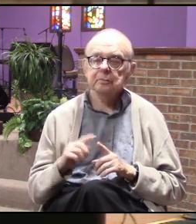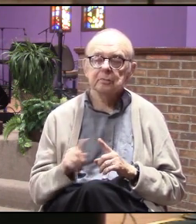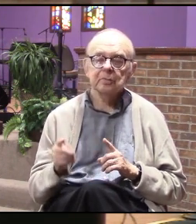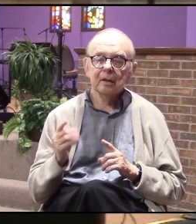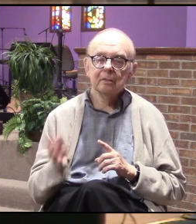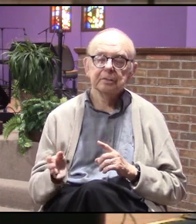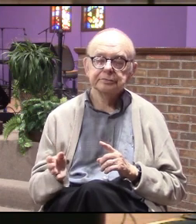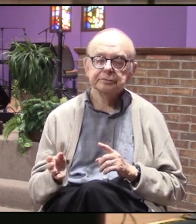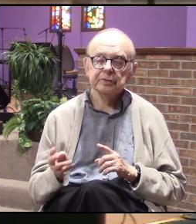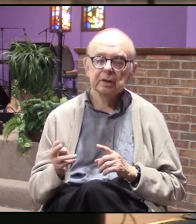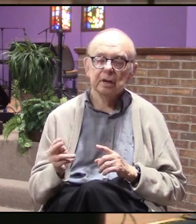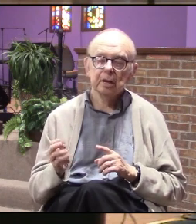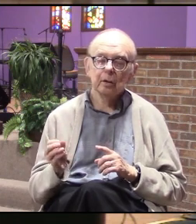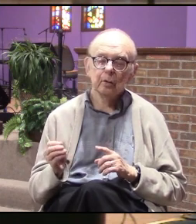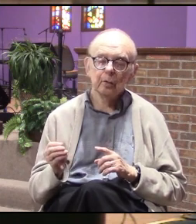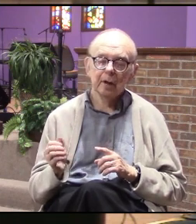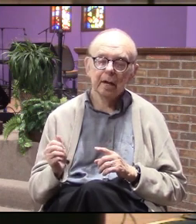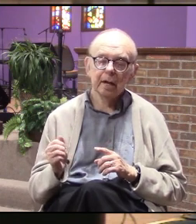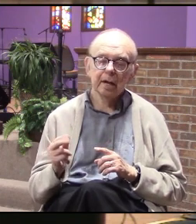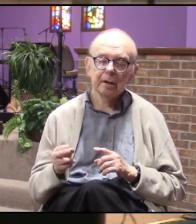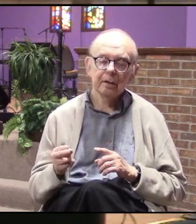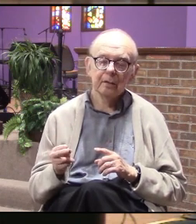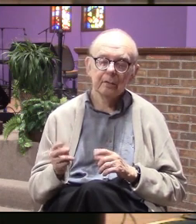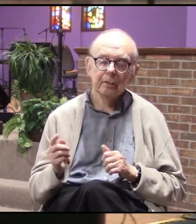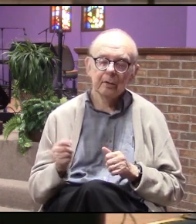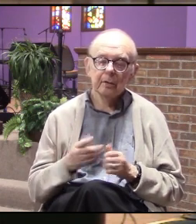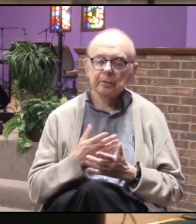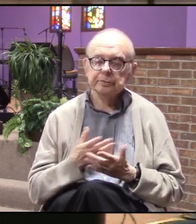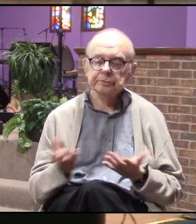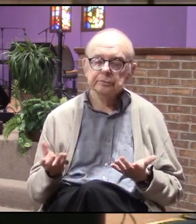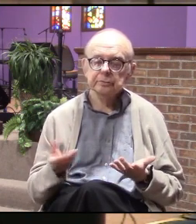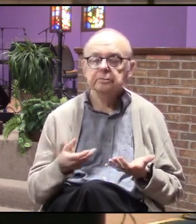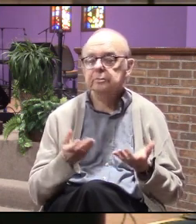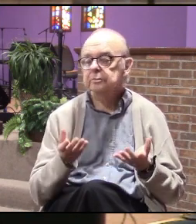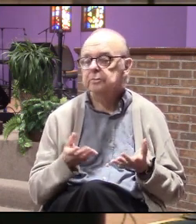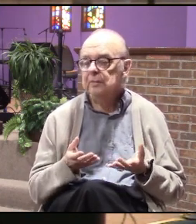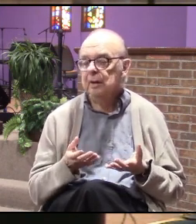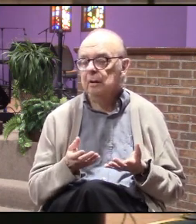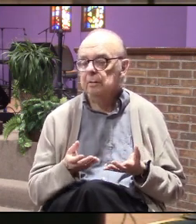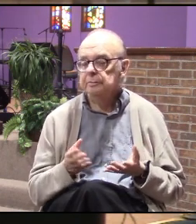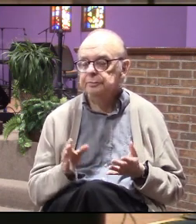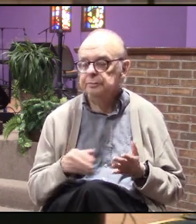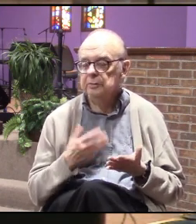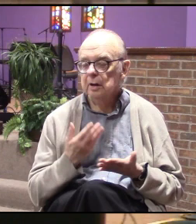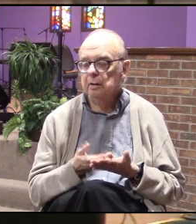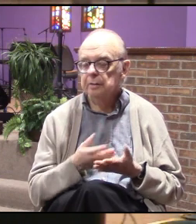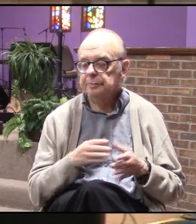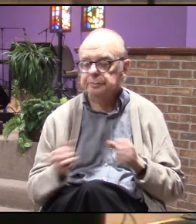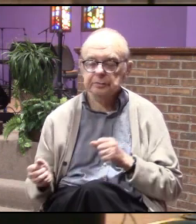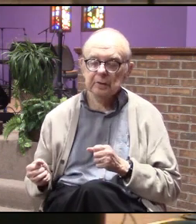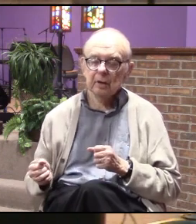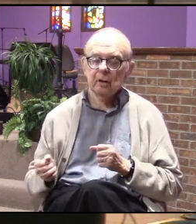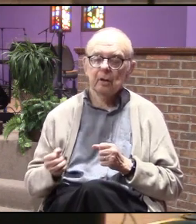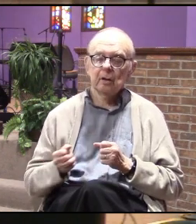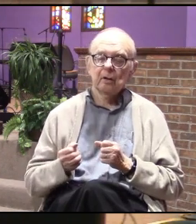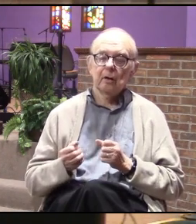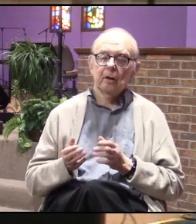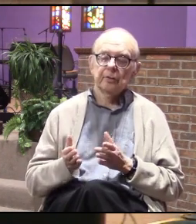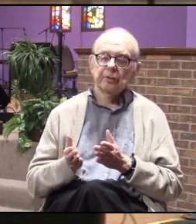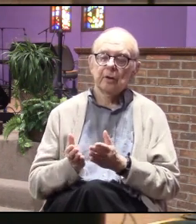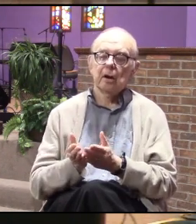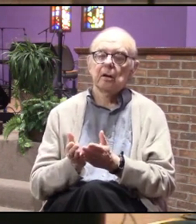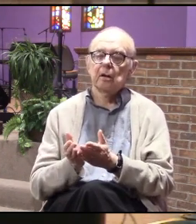But here is Noah. And the first thing that he wants to do when he gets off of this big wooden